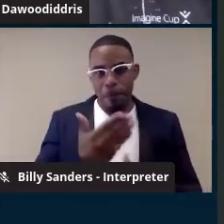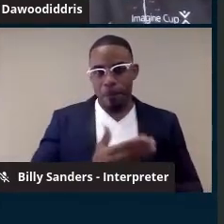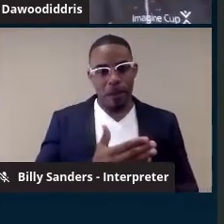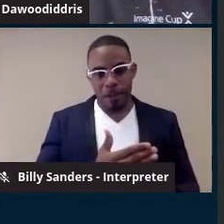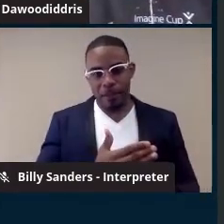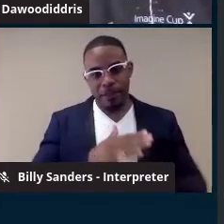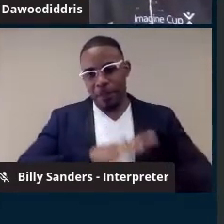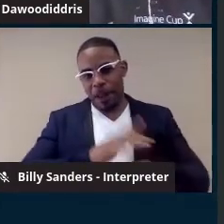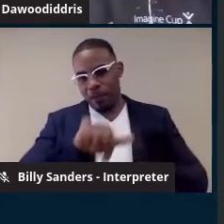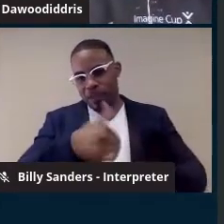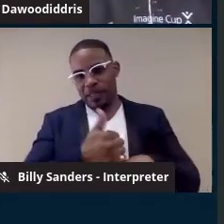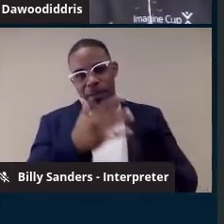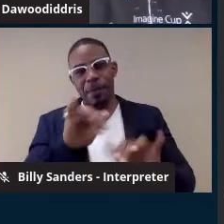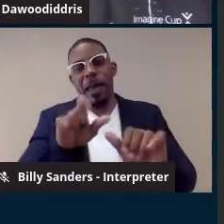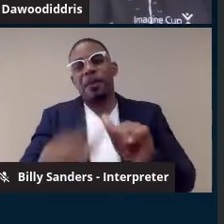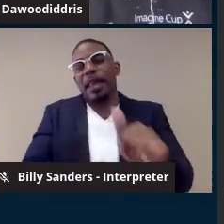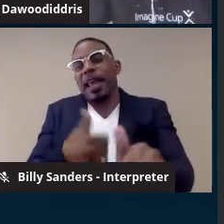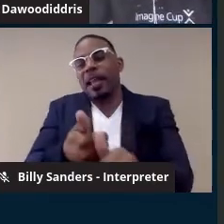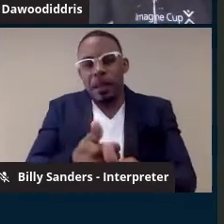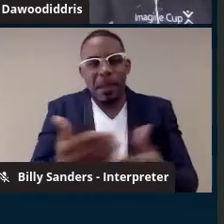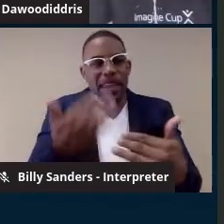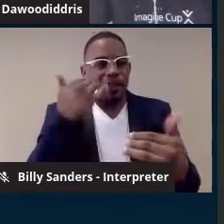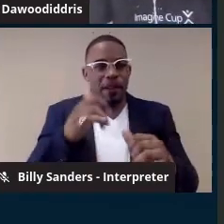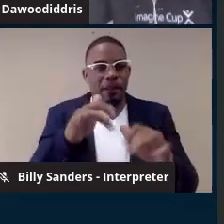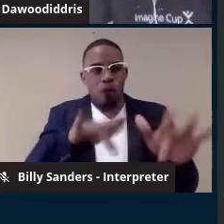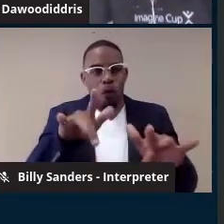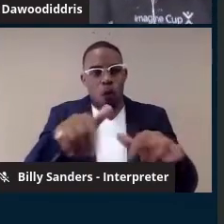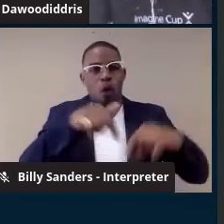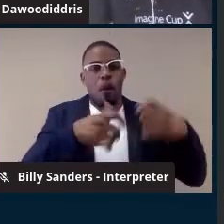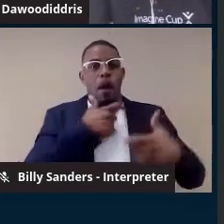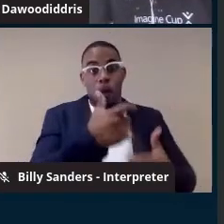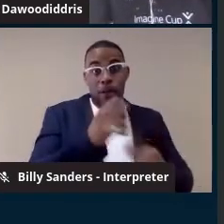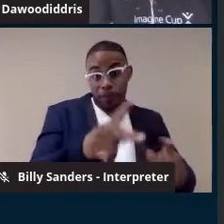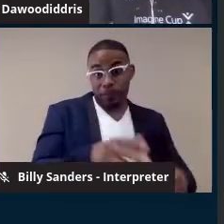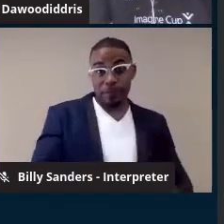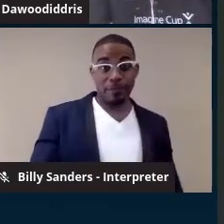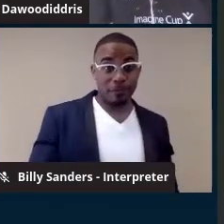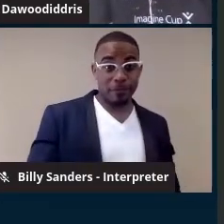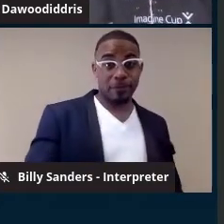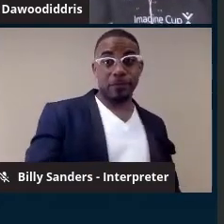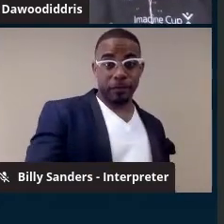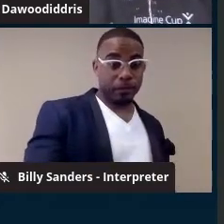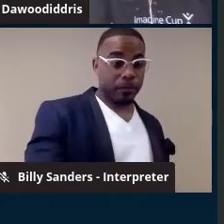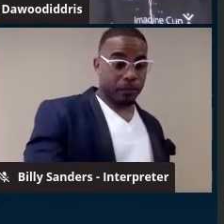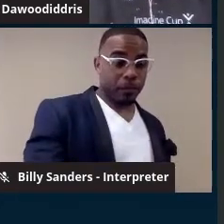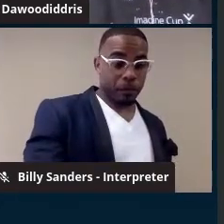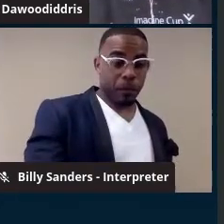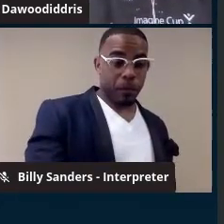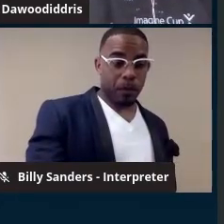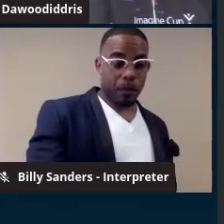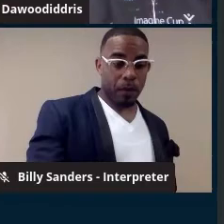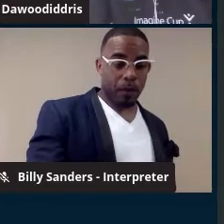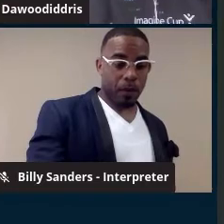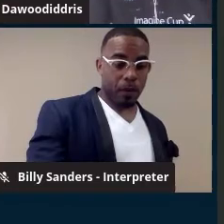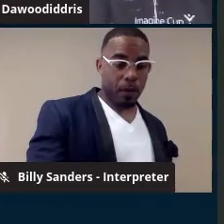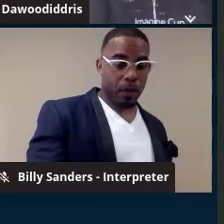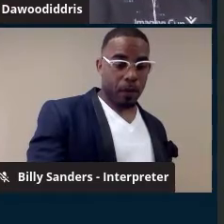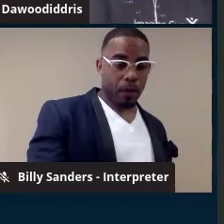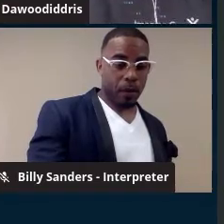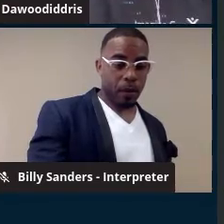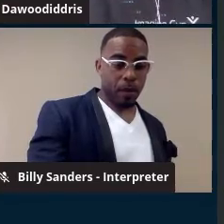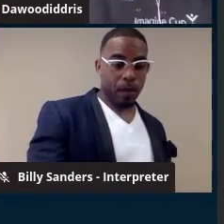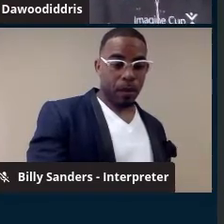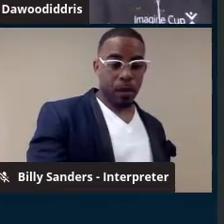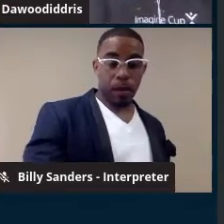backwards to be able to catch up on that particular router. All right. So let me see. Is my time up already? Yes,